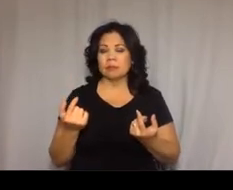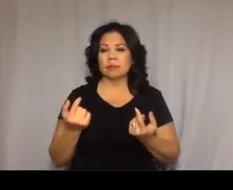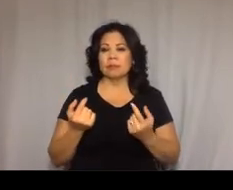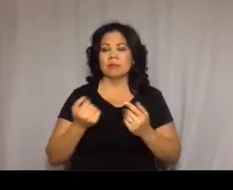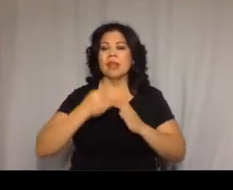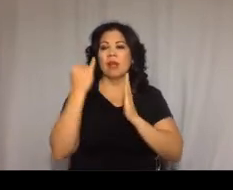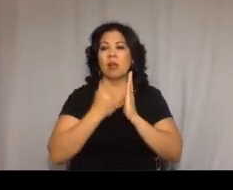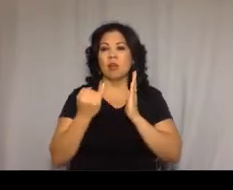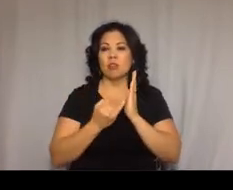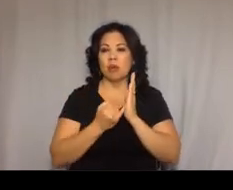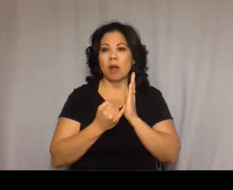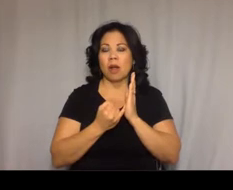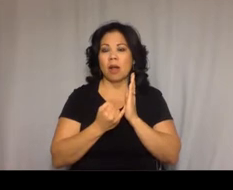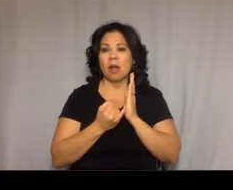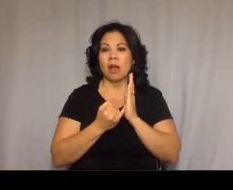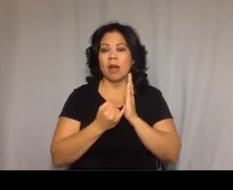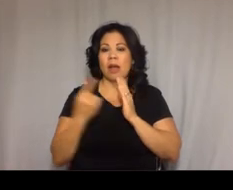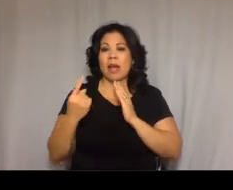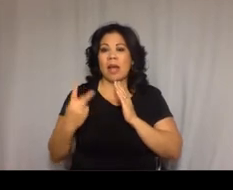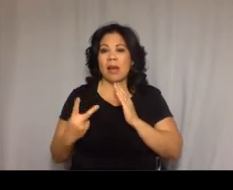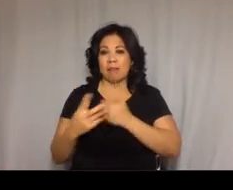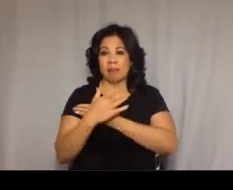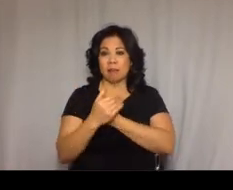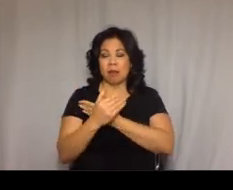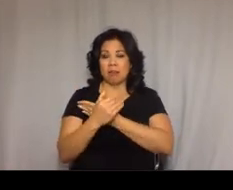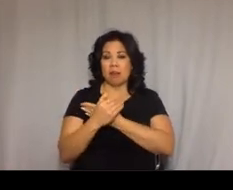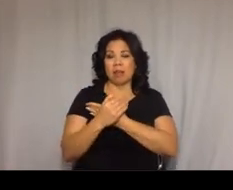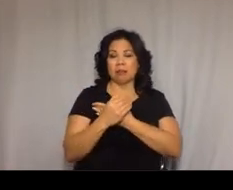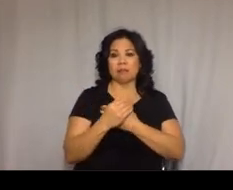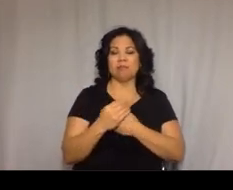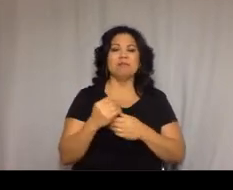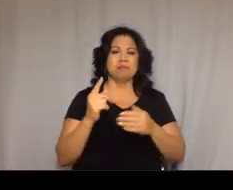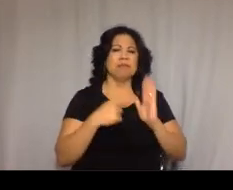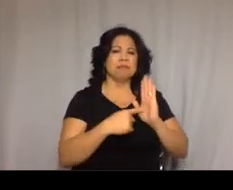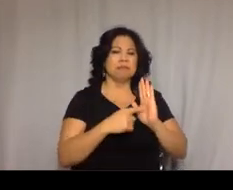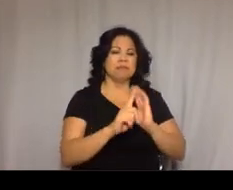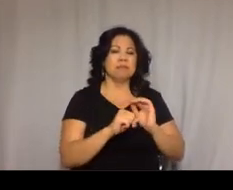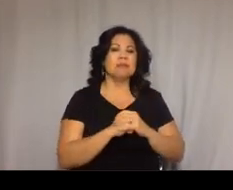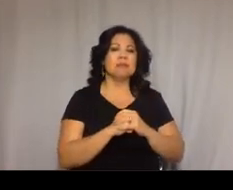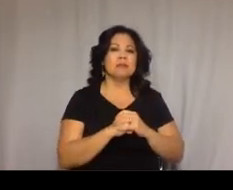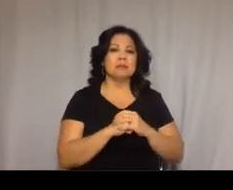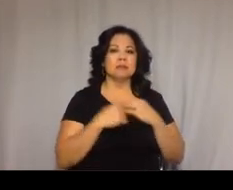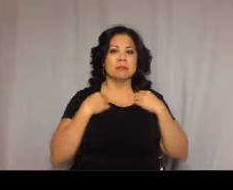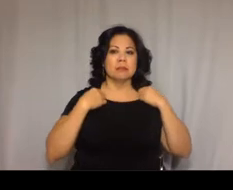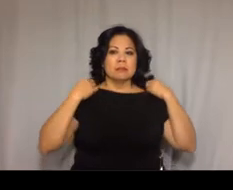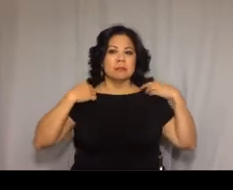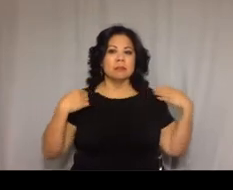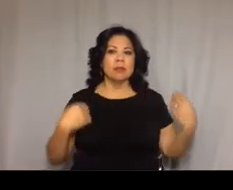draw 1/2 of a butterfly. So, here's what I mean. We're going to take our little